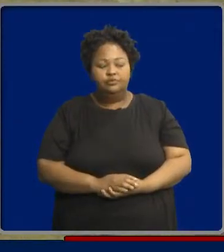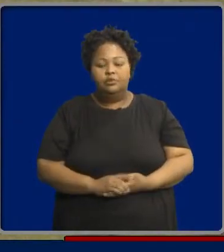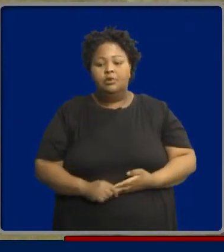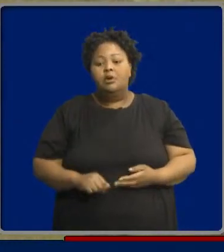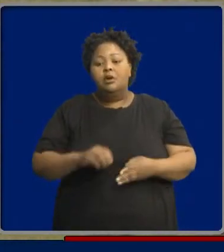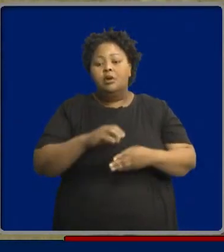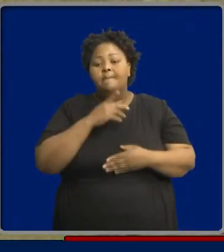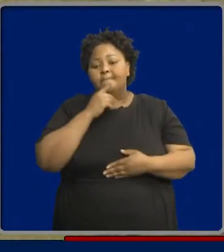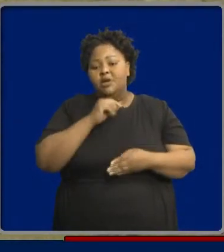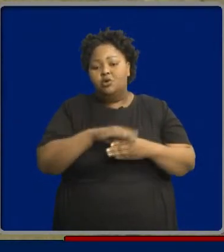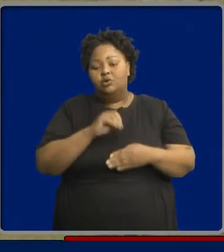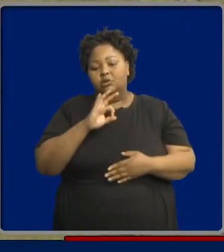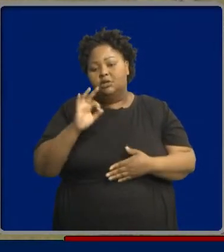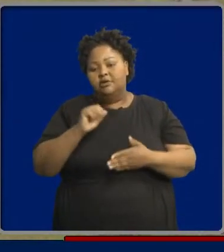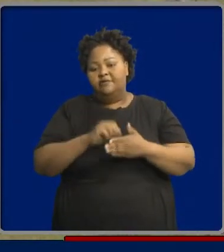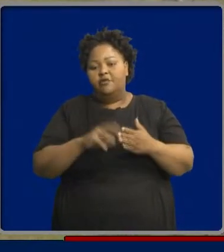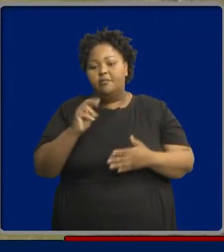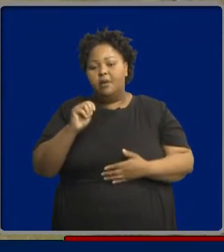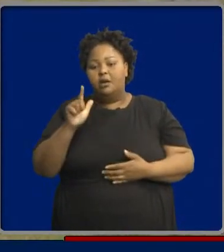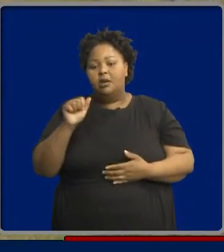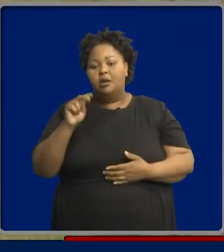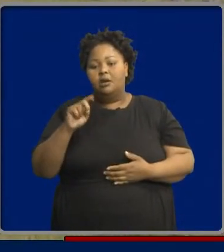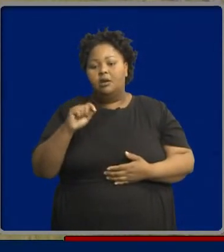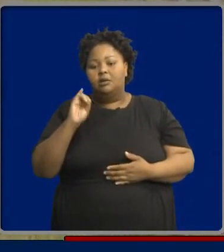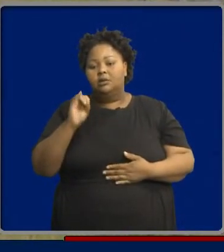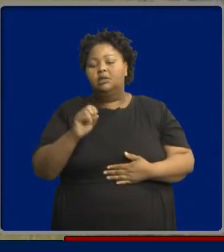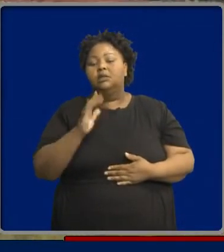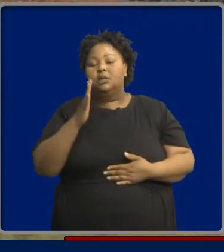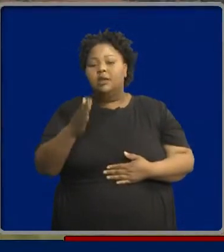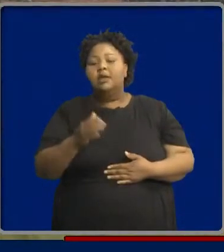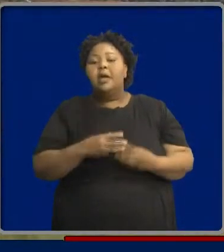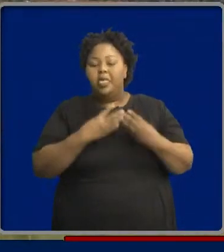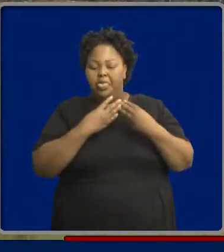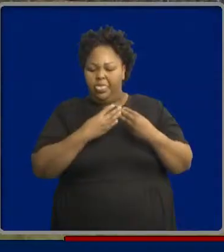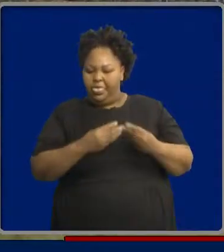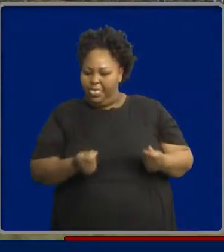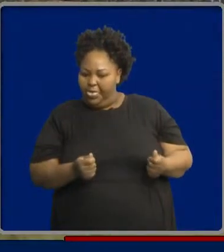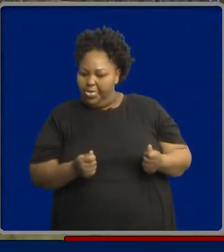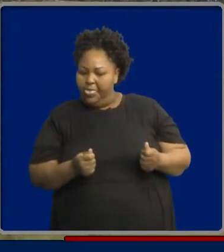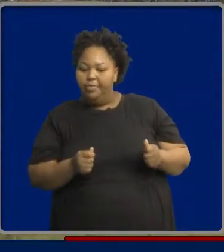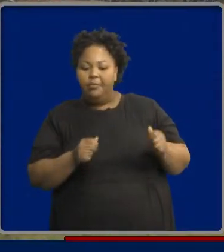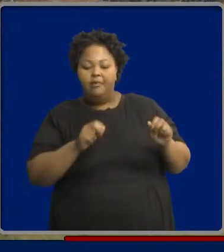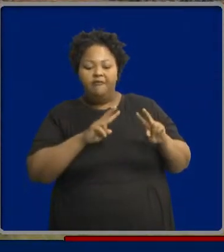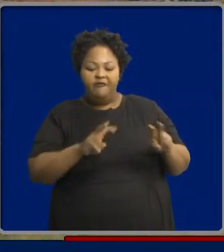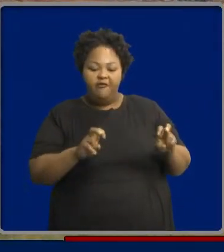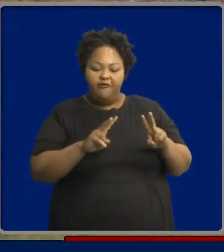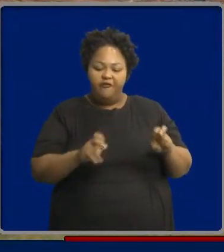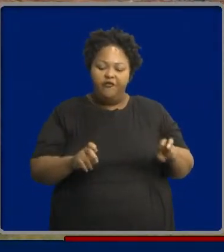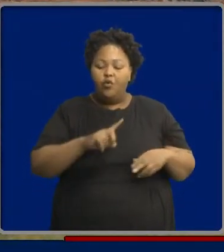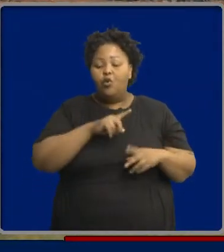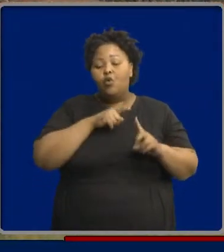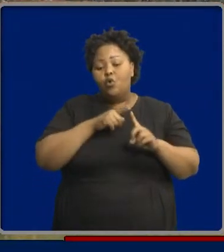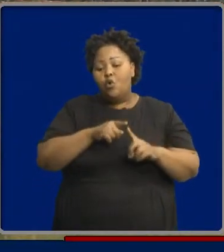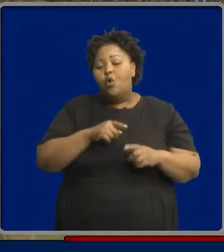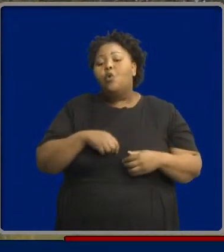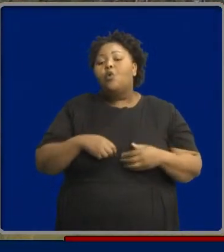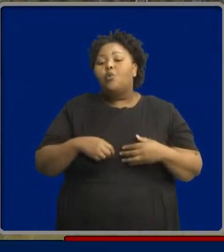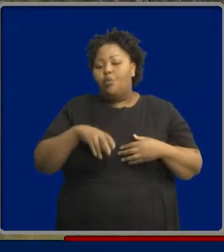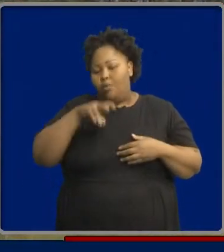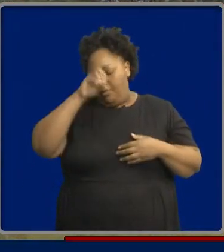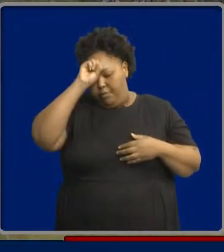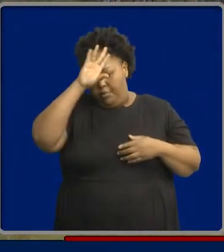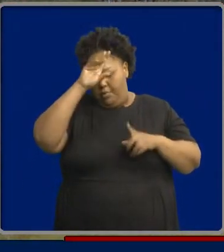A 33-year-old man from Malandi has gone missing after he went for the illegal mining of green chert at the mine 2 weeks